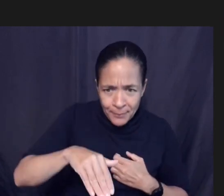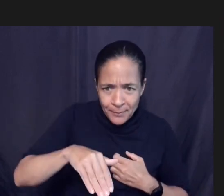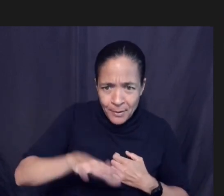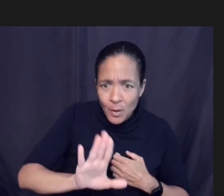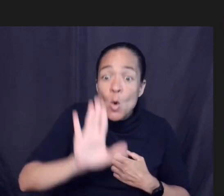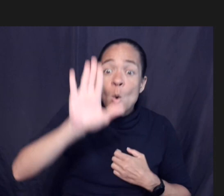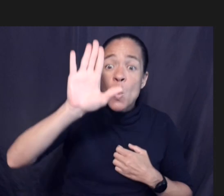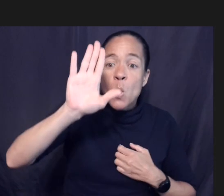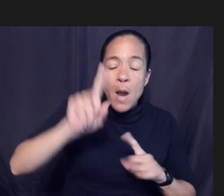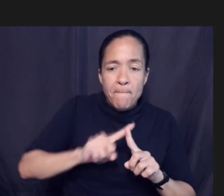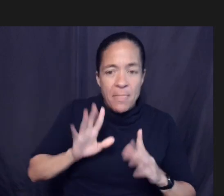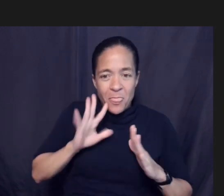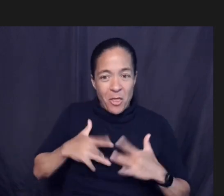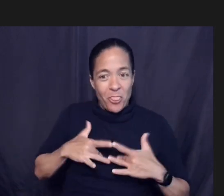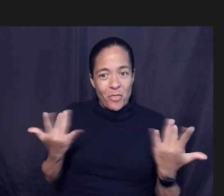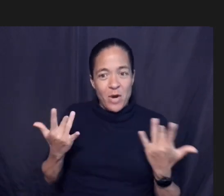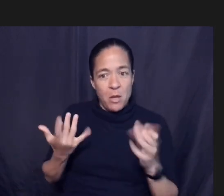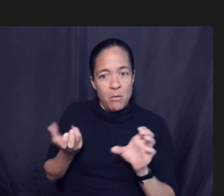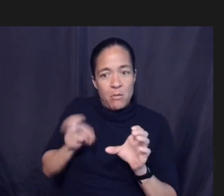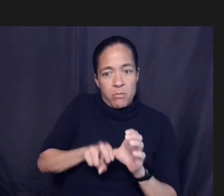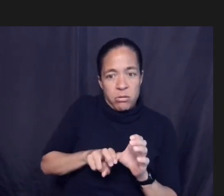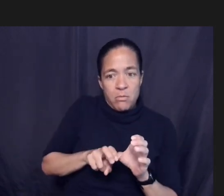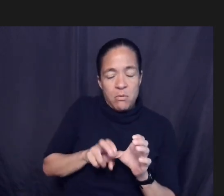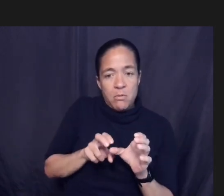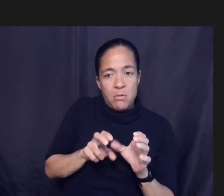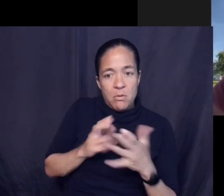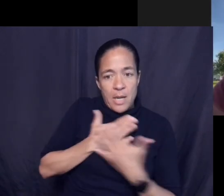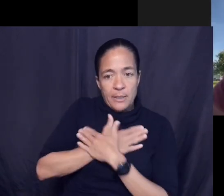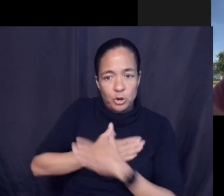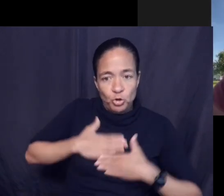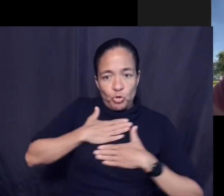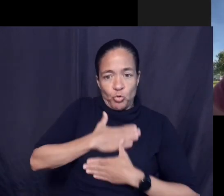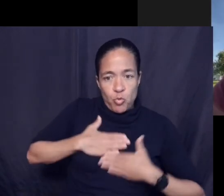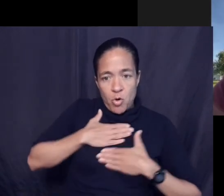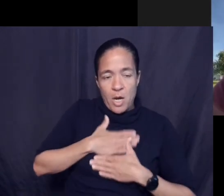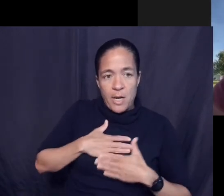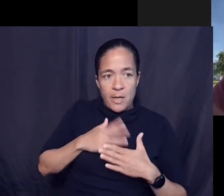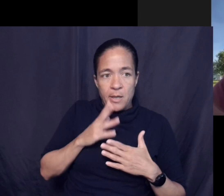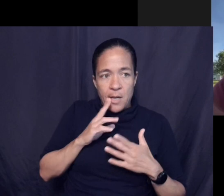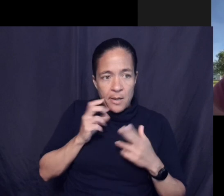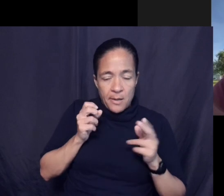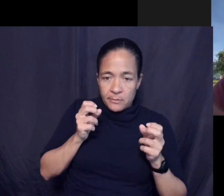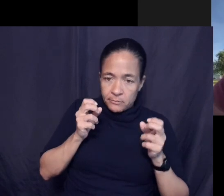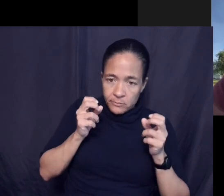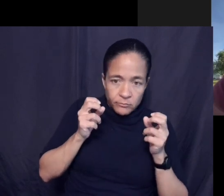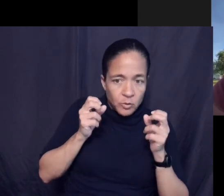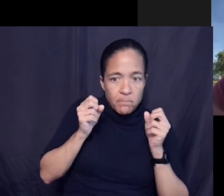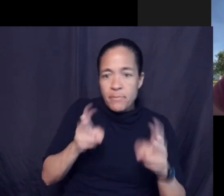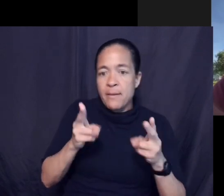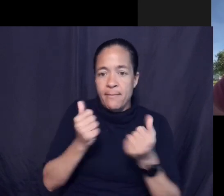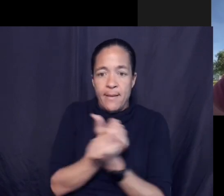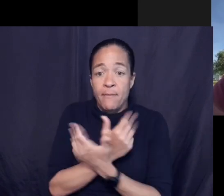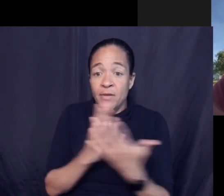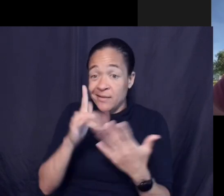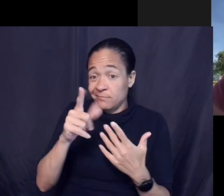the thrill of getting on a roller coaster and enjoying it will beat out probably any fear that we have if we have